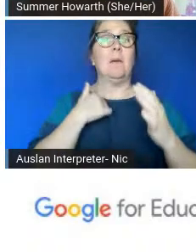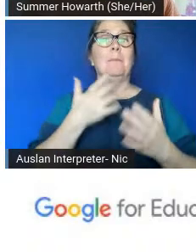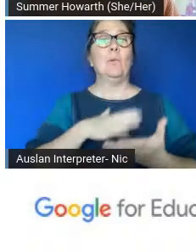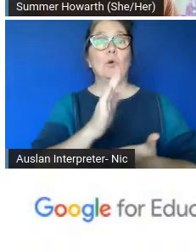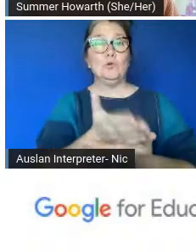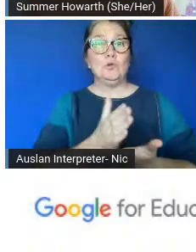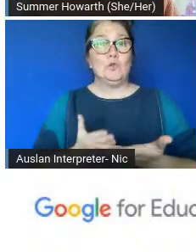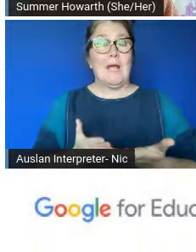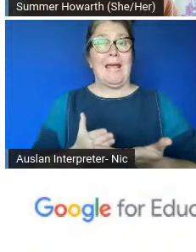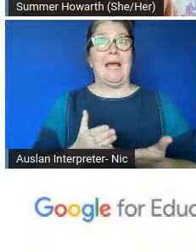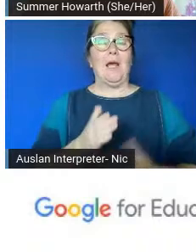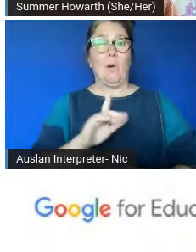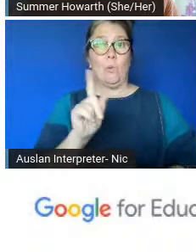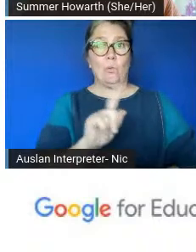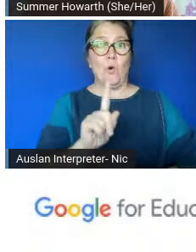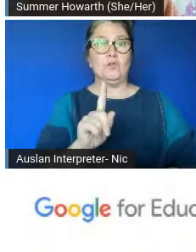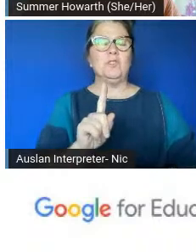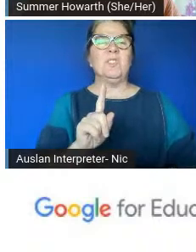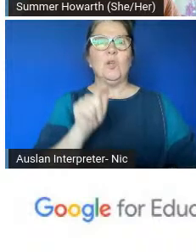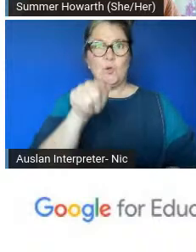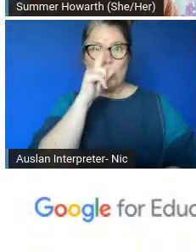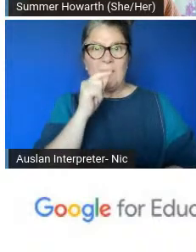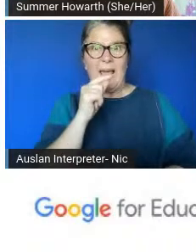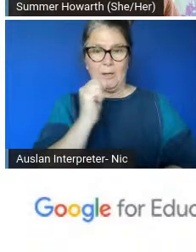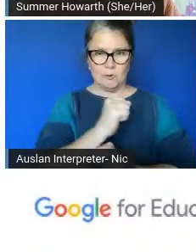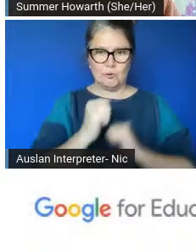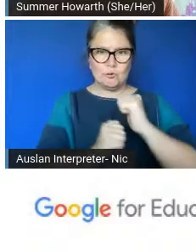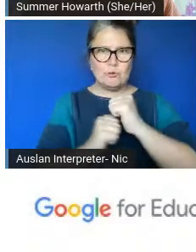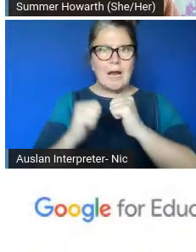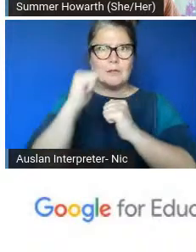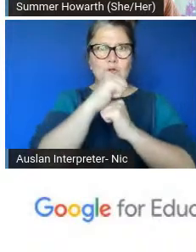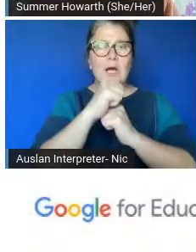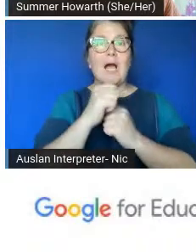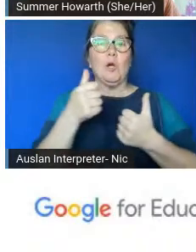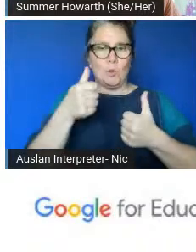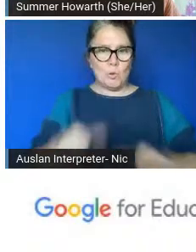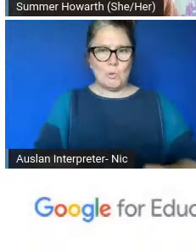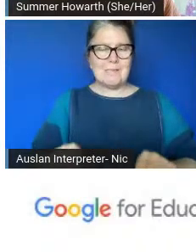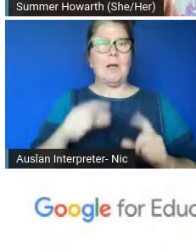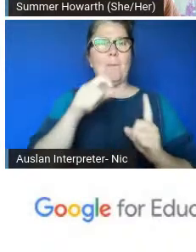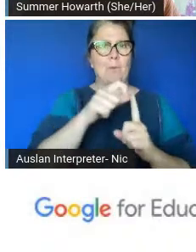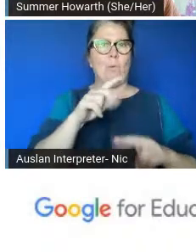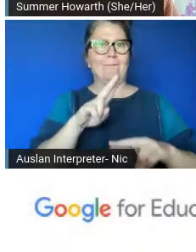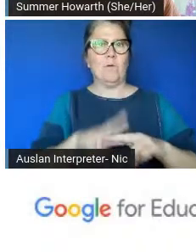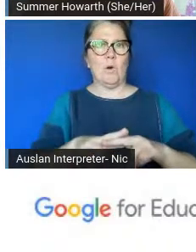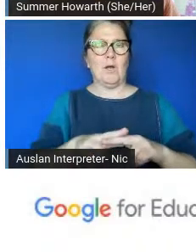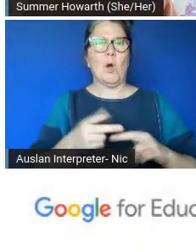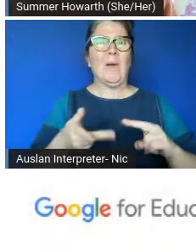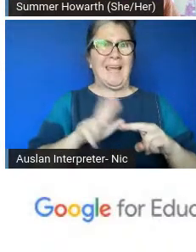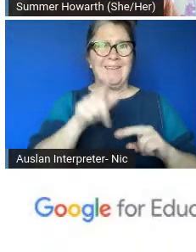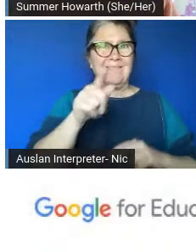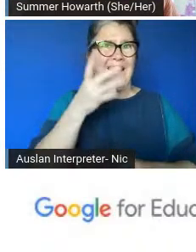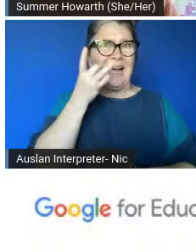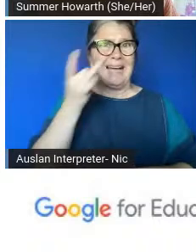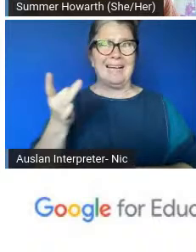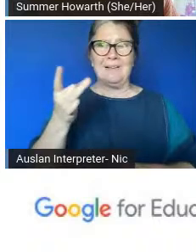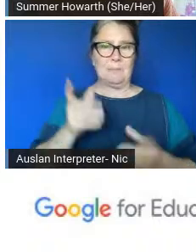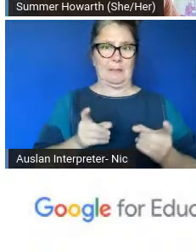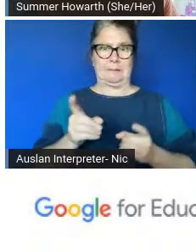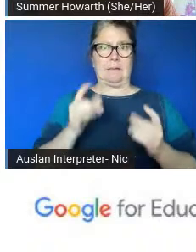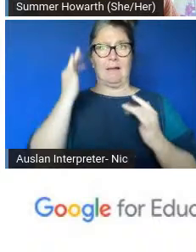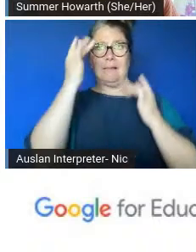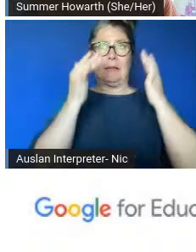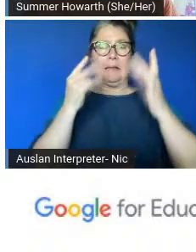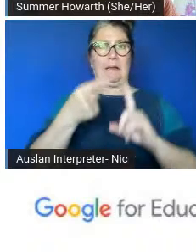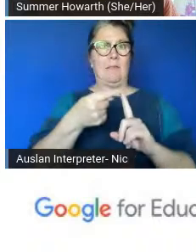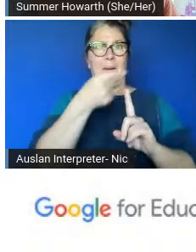a way that you can, again, structure design thinking using a portfolio. So if you've never done design thinking before, it